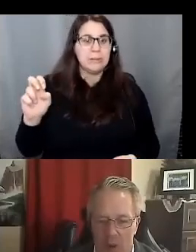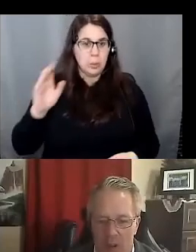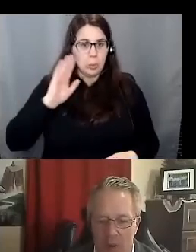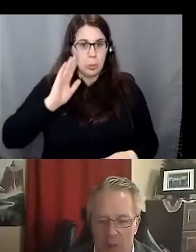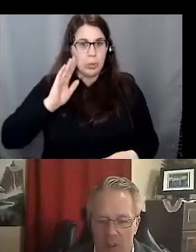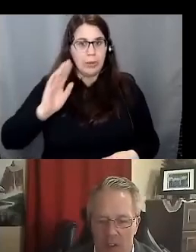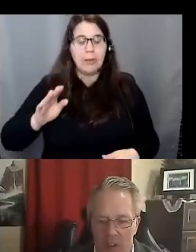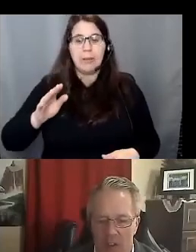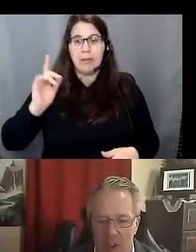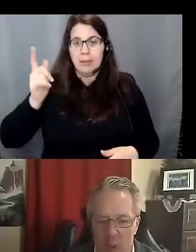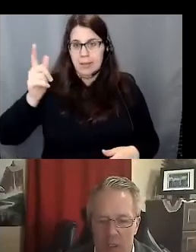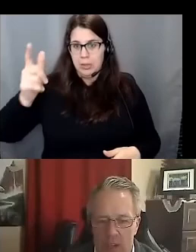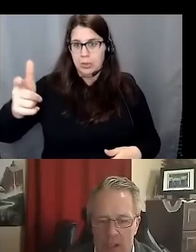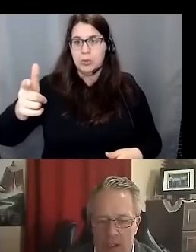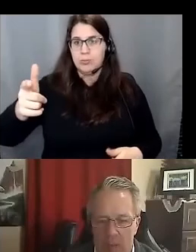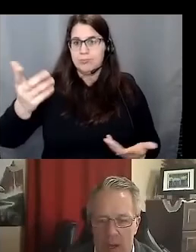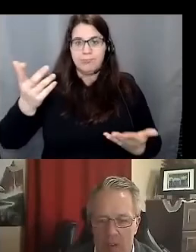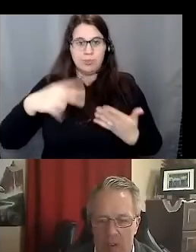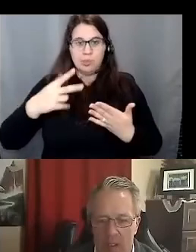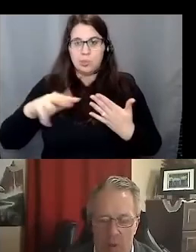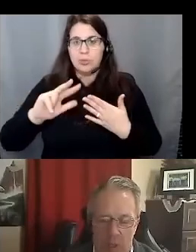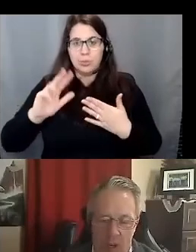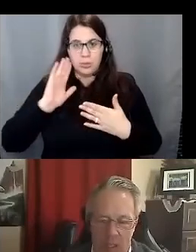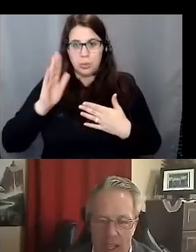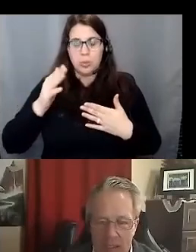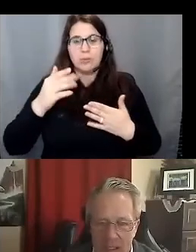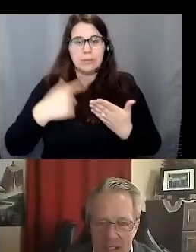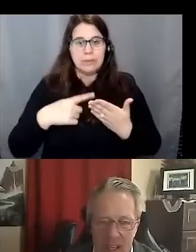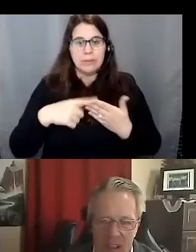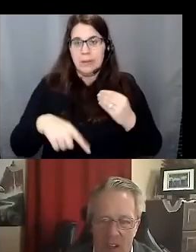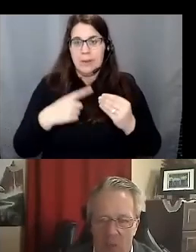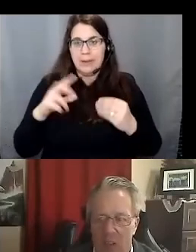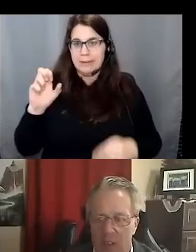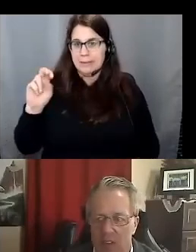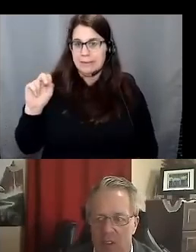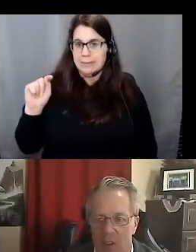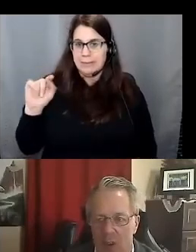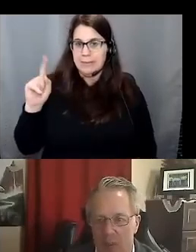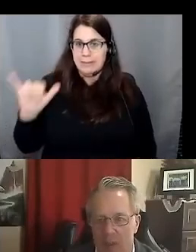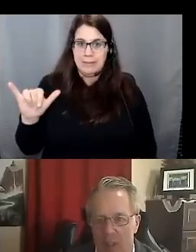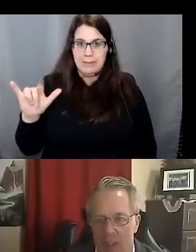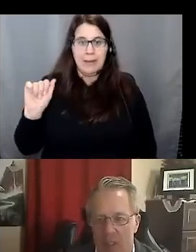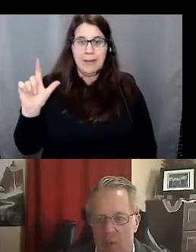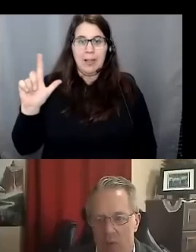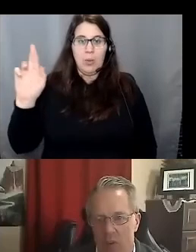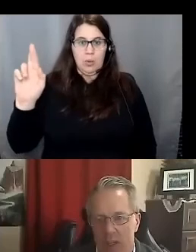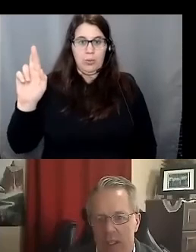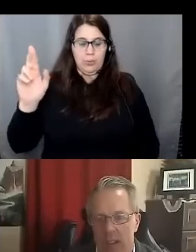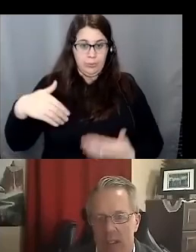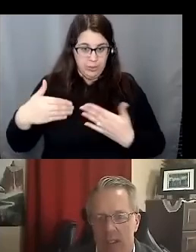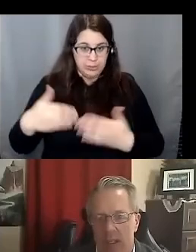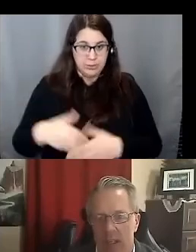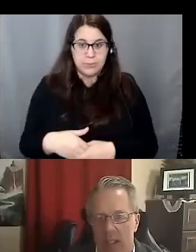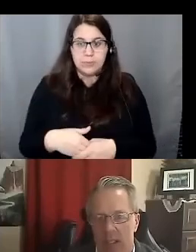another part in the webinar series in a few weeks, talking about what we call an entity ALR process. So if you happen to be